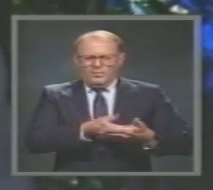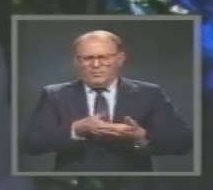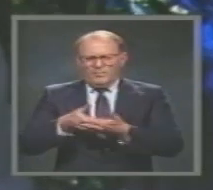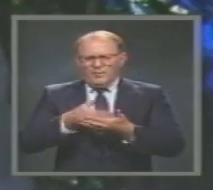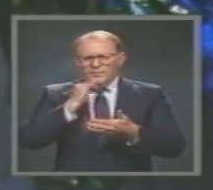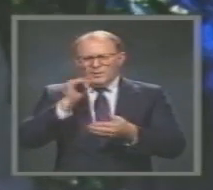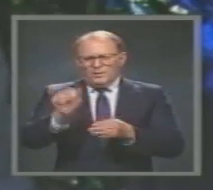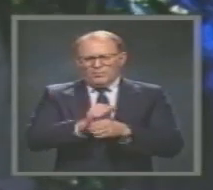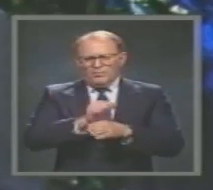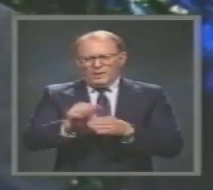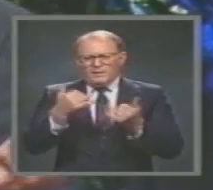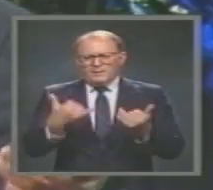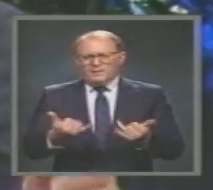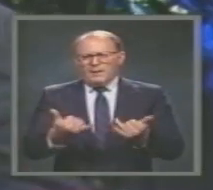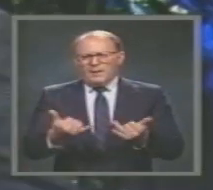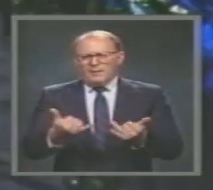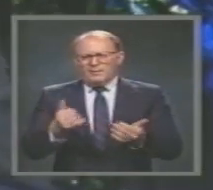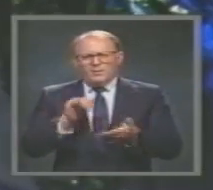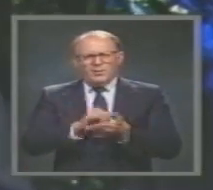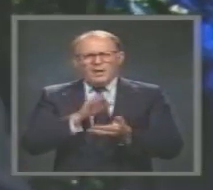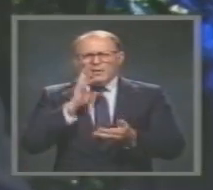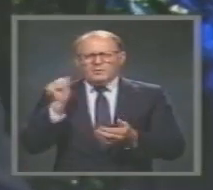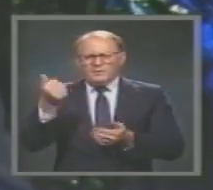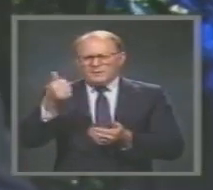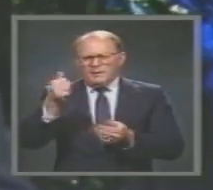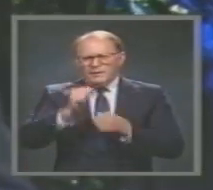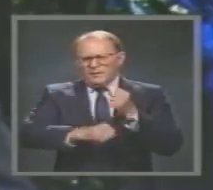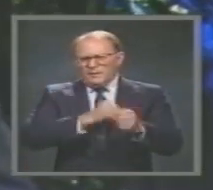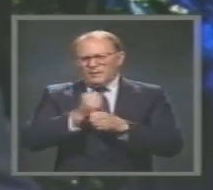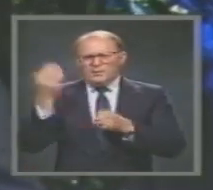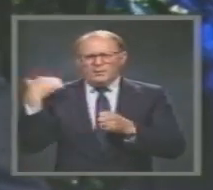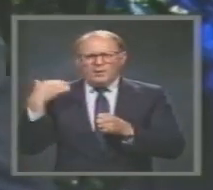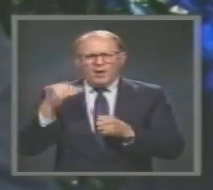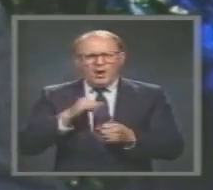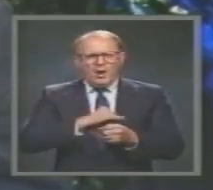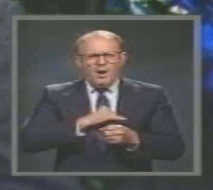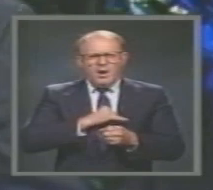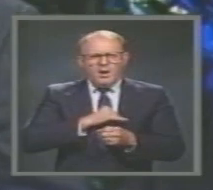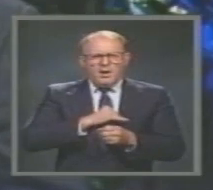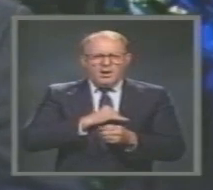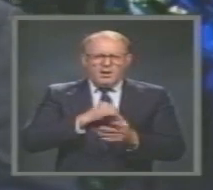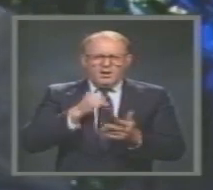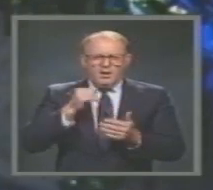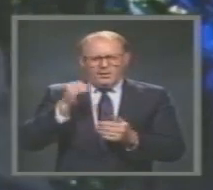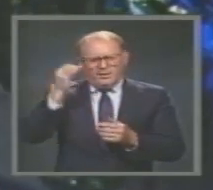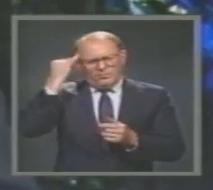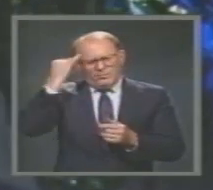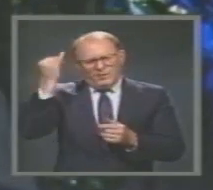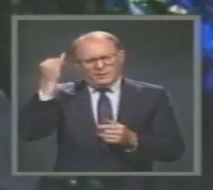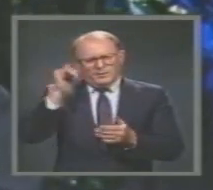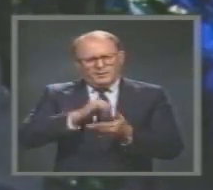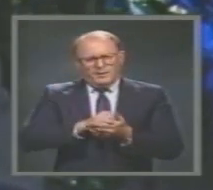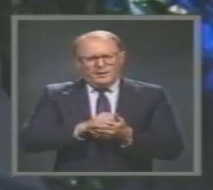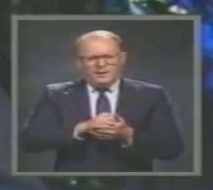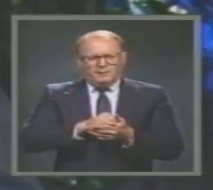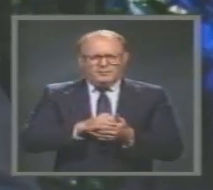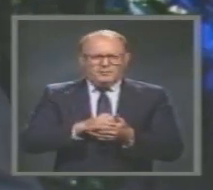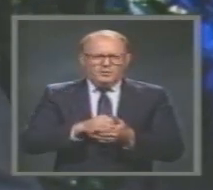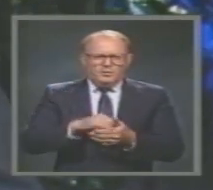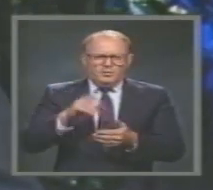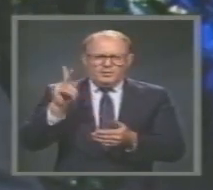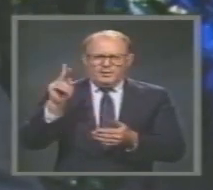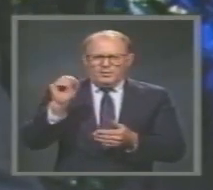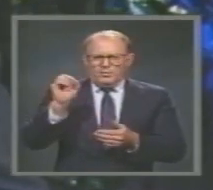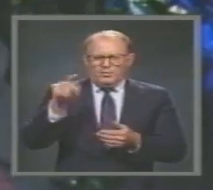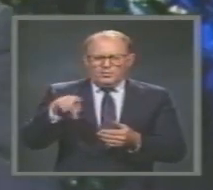country. That was almost 10 years ago, and I'm assuming that the Surgeon General knew what he was writing